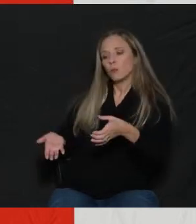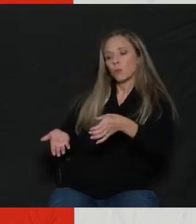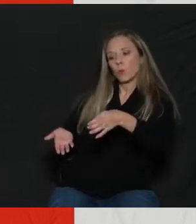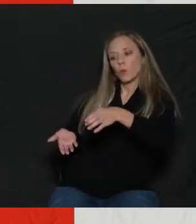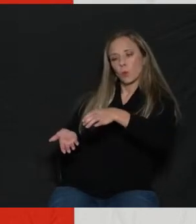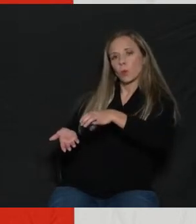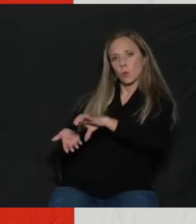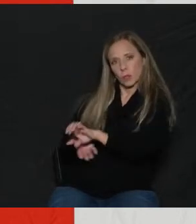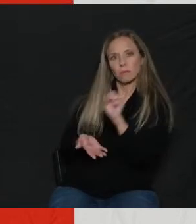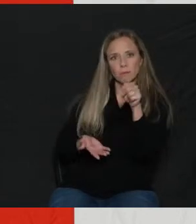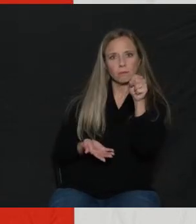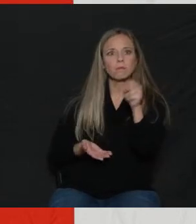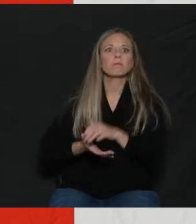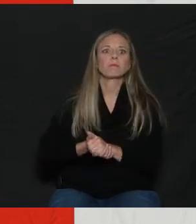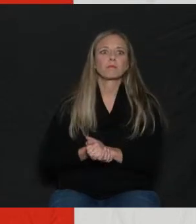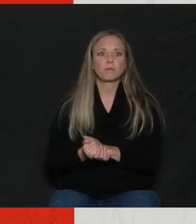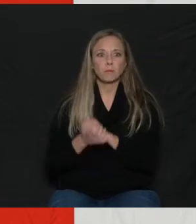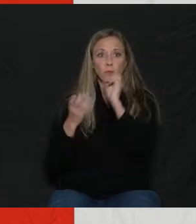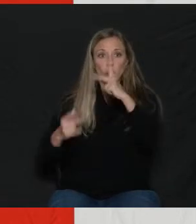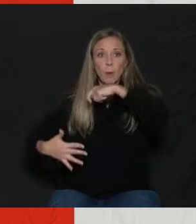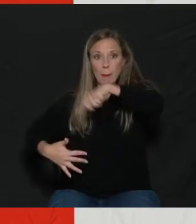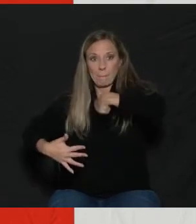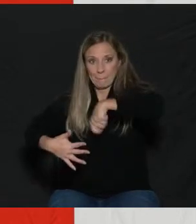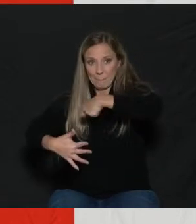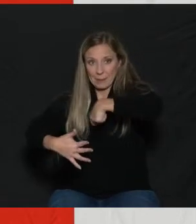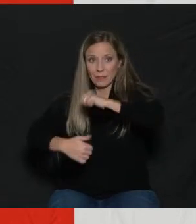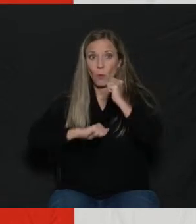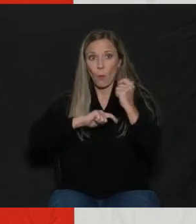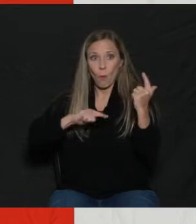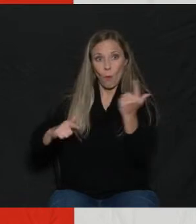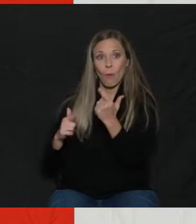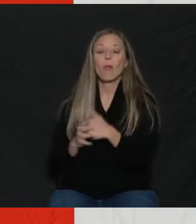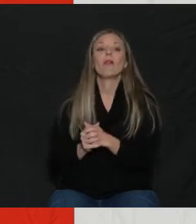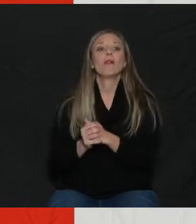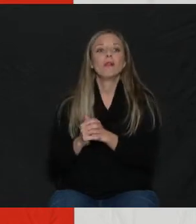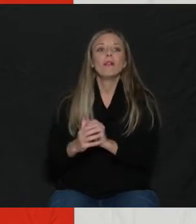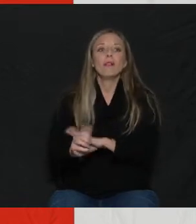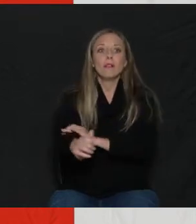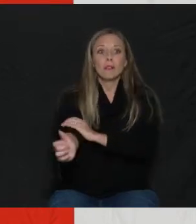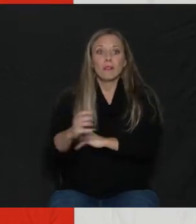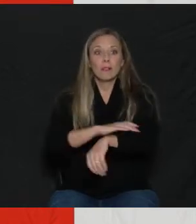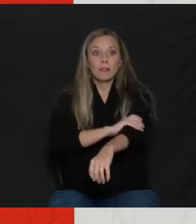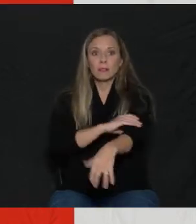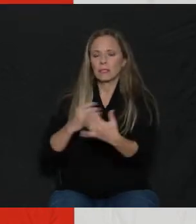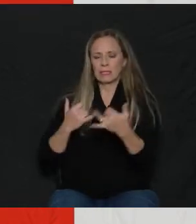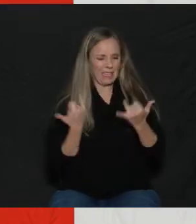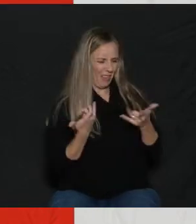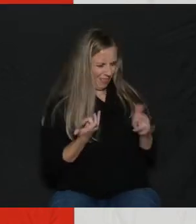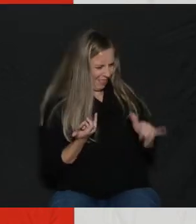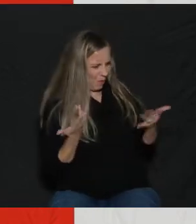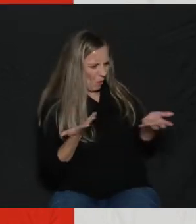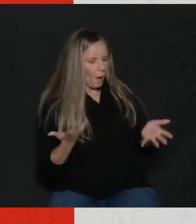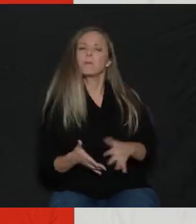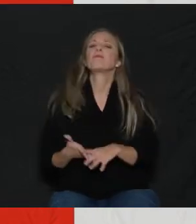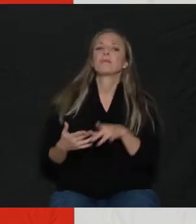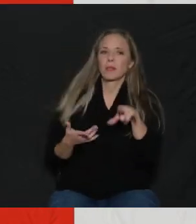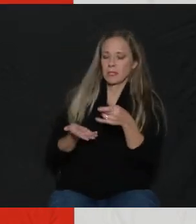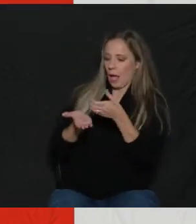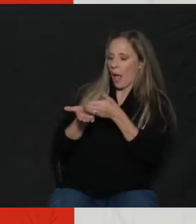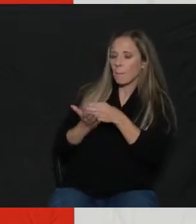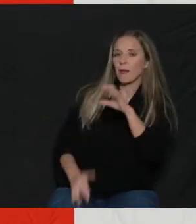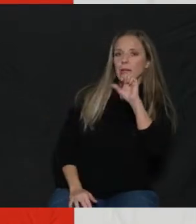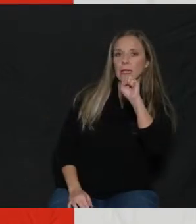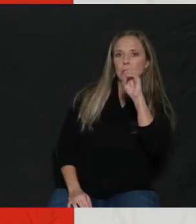Just ma'am. pour it in. All right, let me mix this all up here. Yeah. All right. Okay, so what's that you're about to put in next? This is a cup of sour